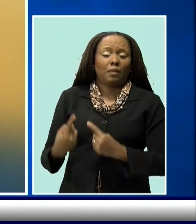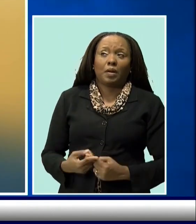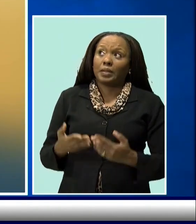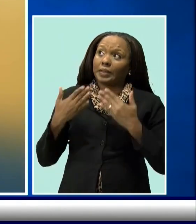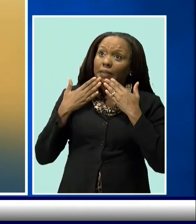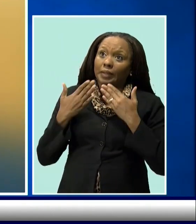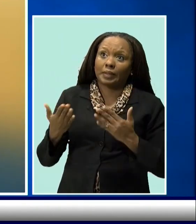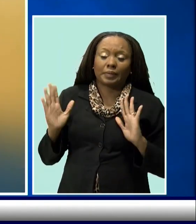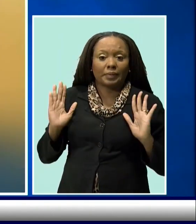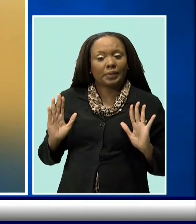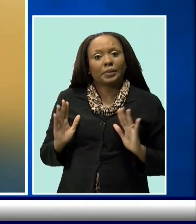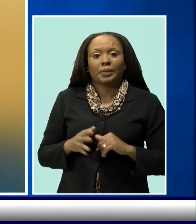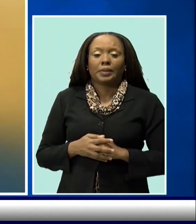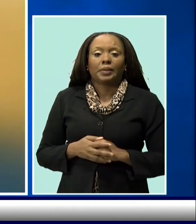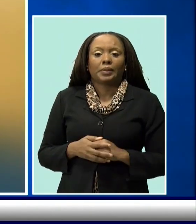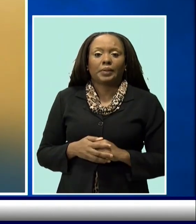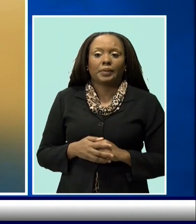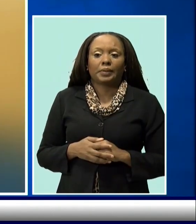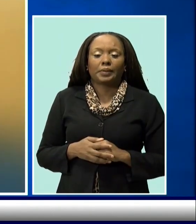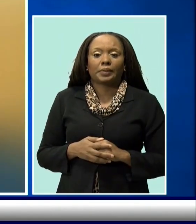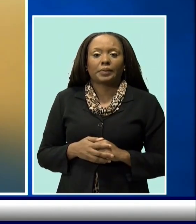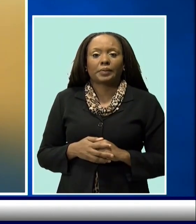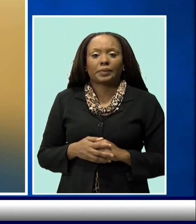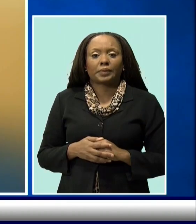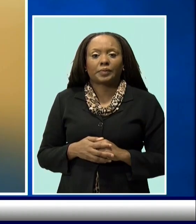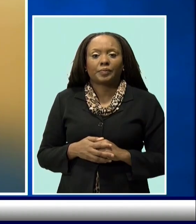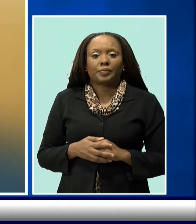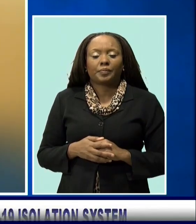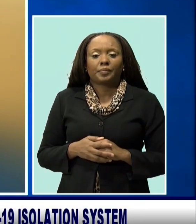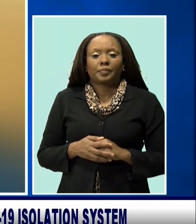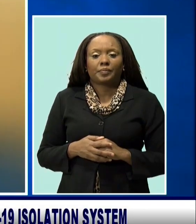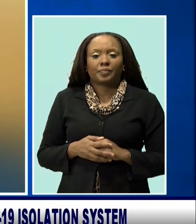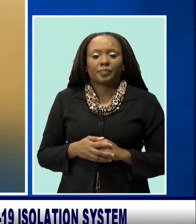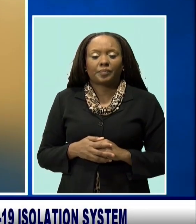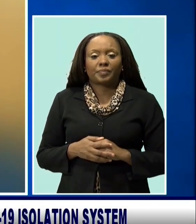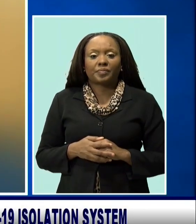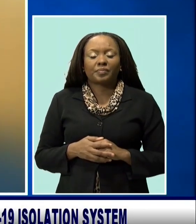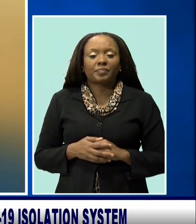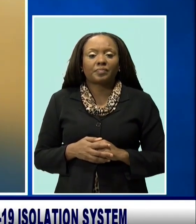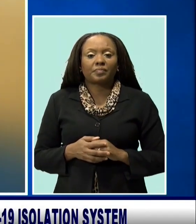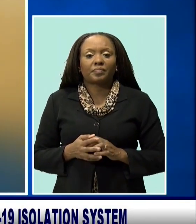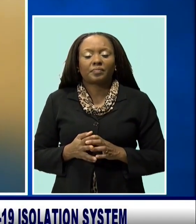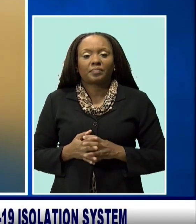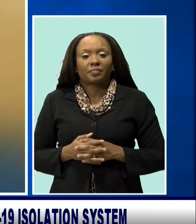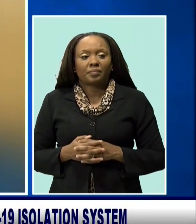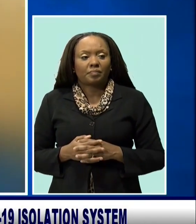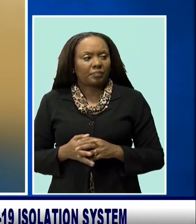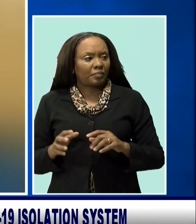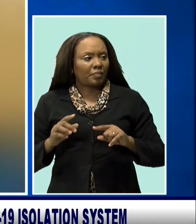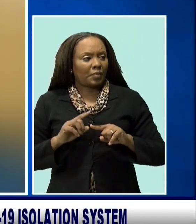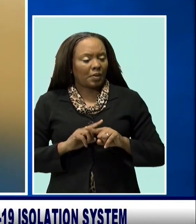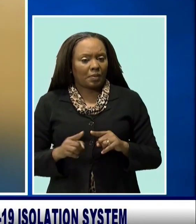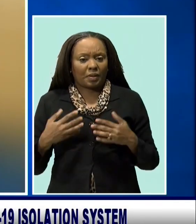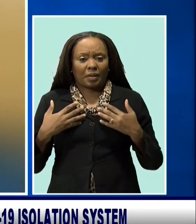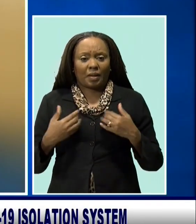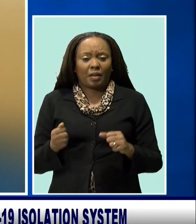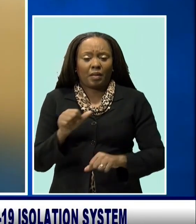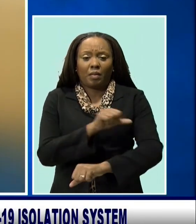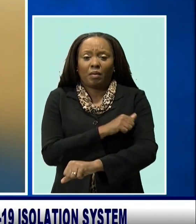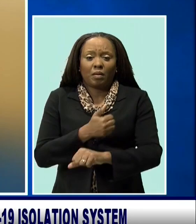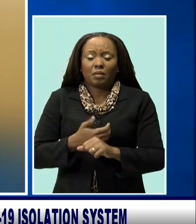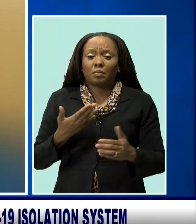However, it is a matter of concern that the health authorities may not be sufficiently